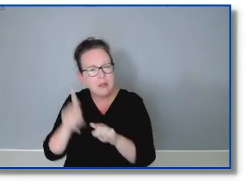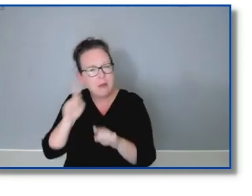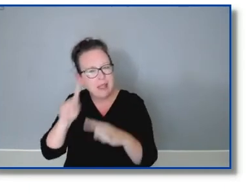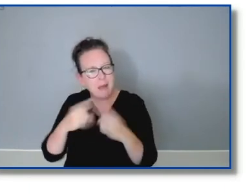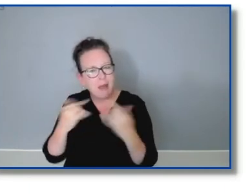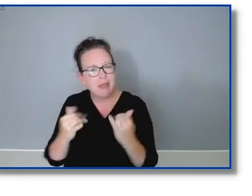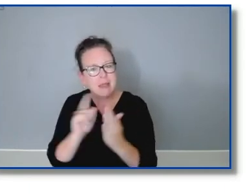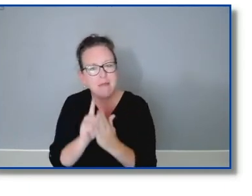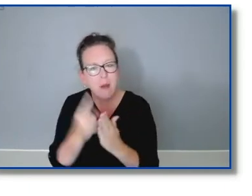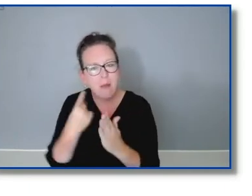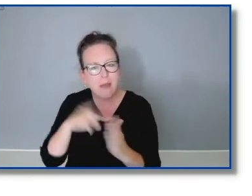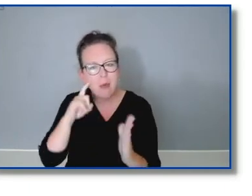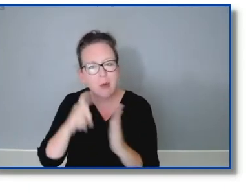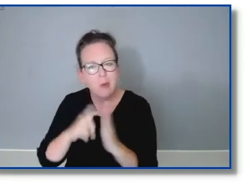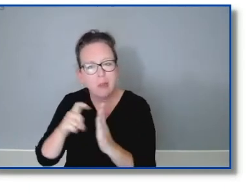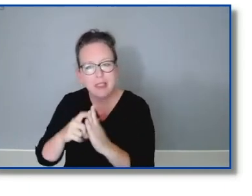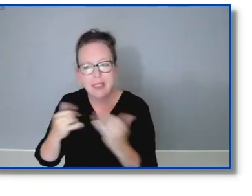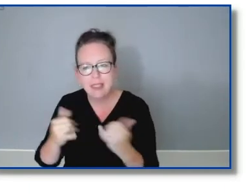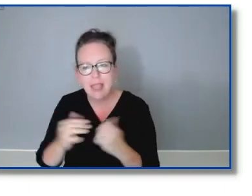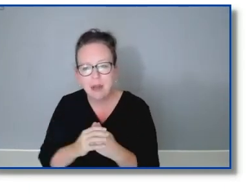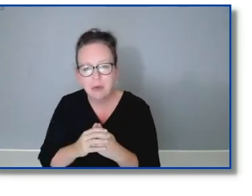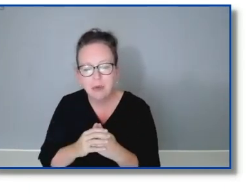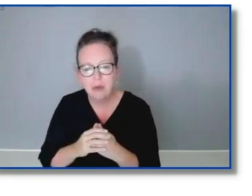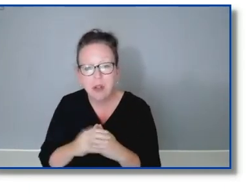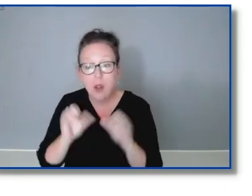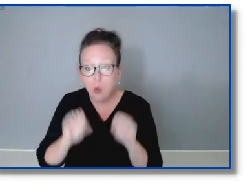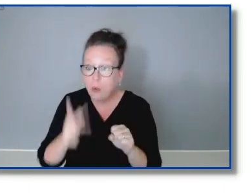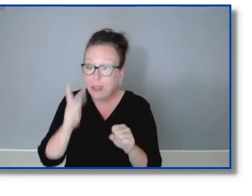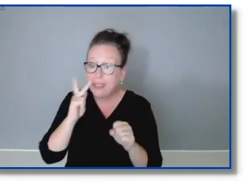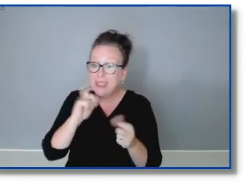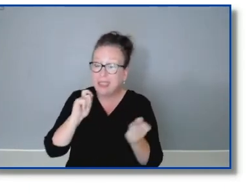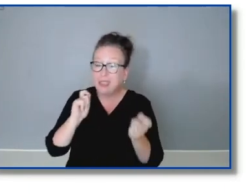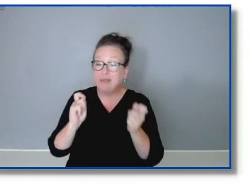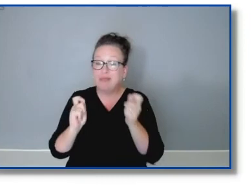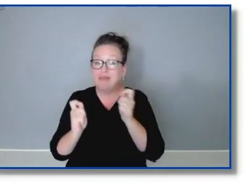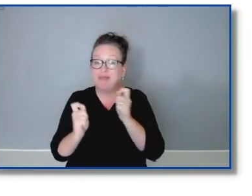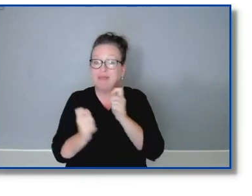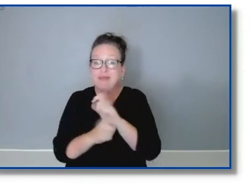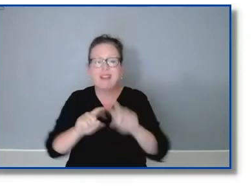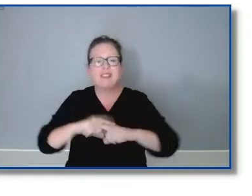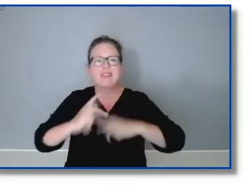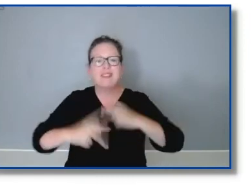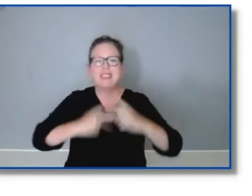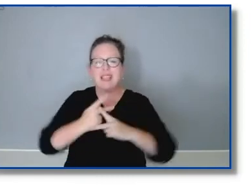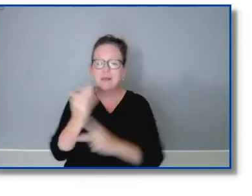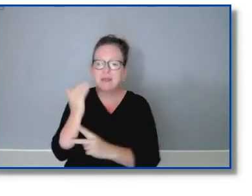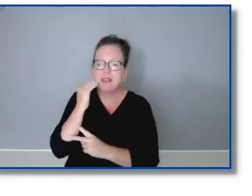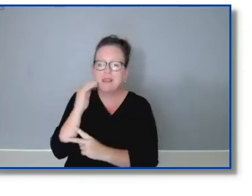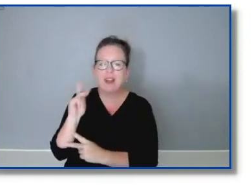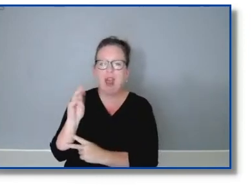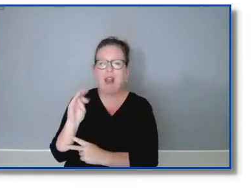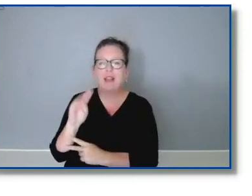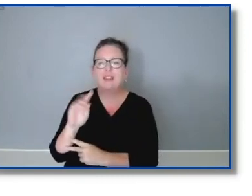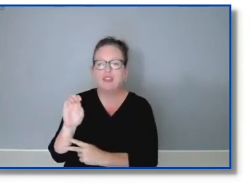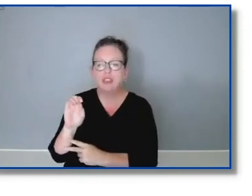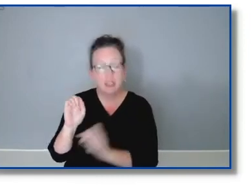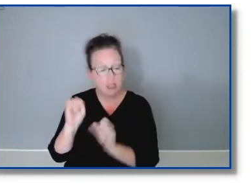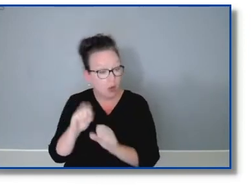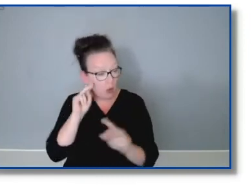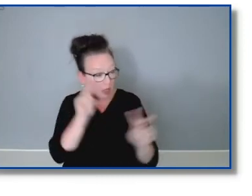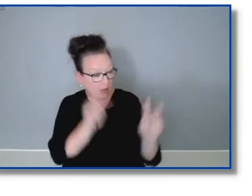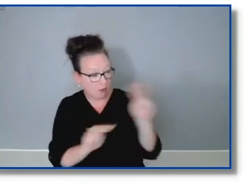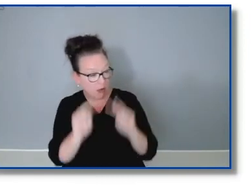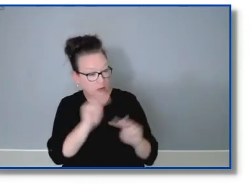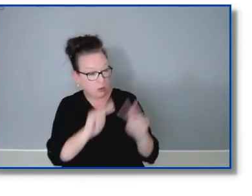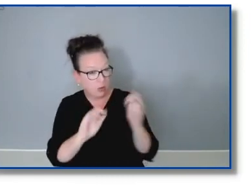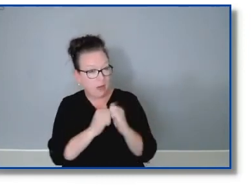when we can see the evolution of various forms of knowledge, and we can observe how